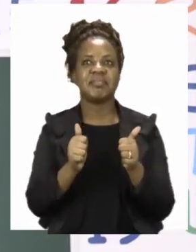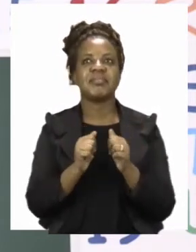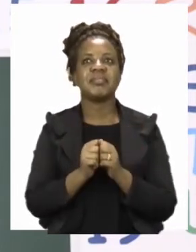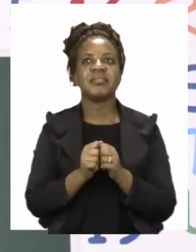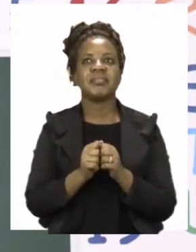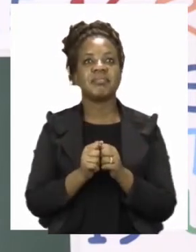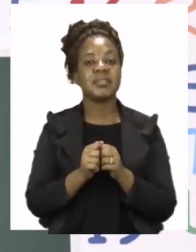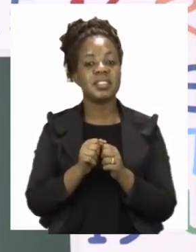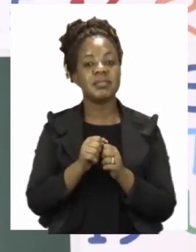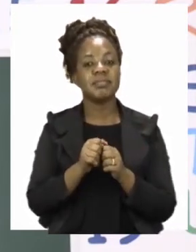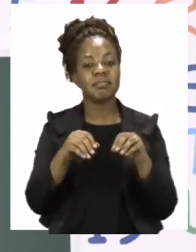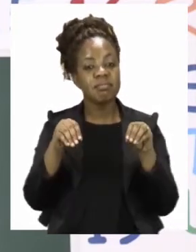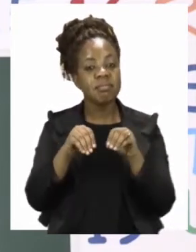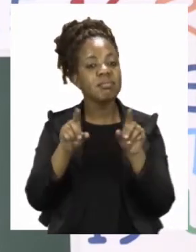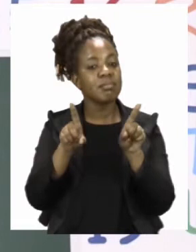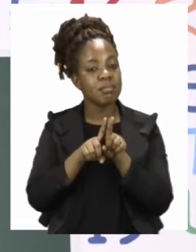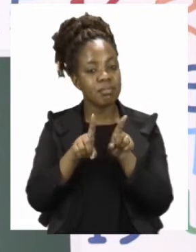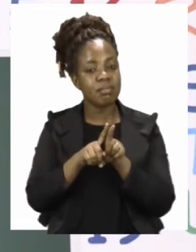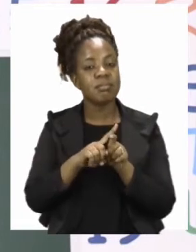11, 10,